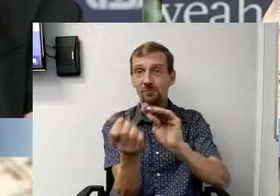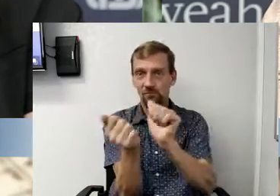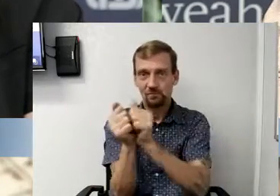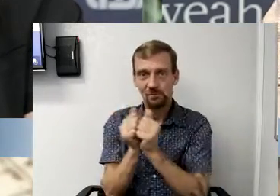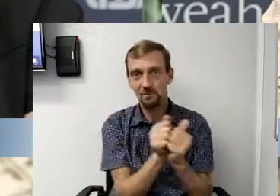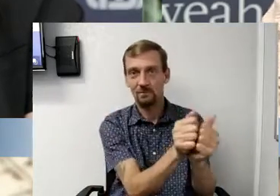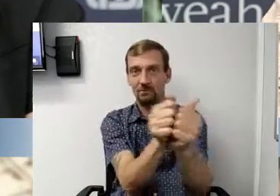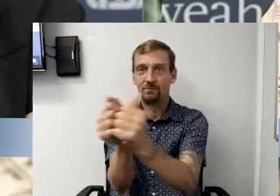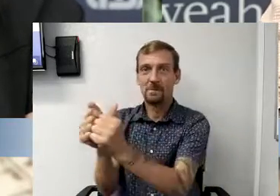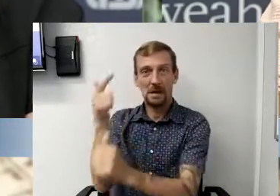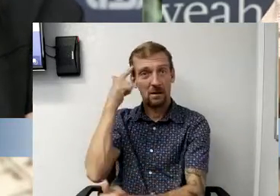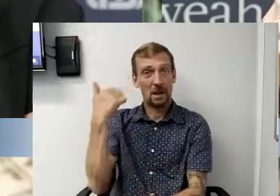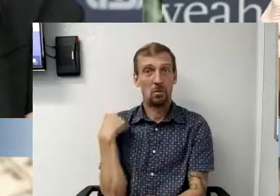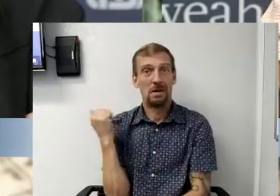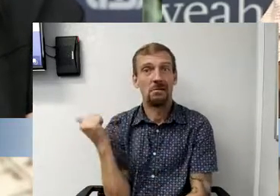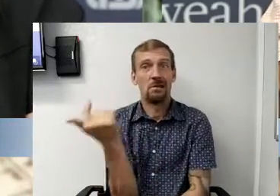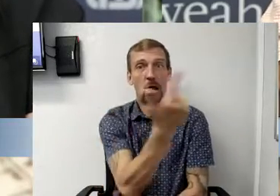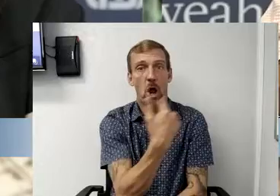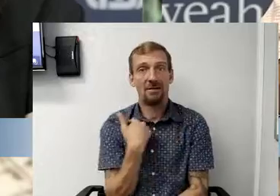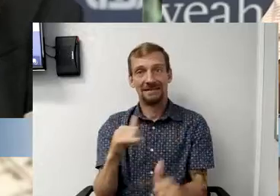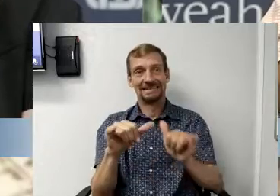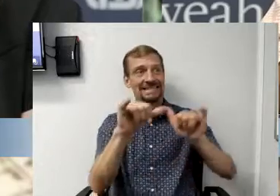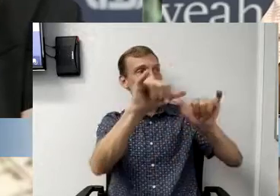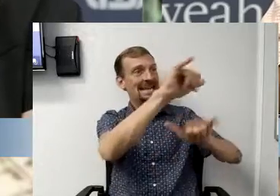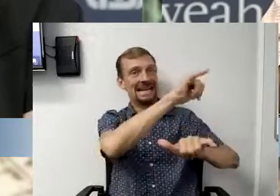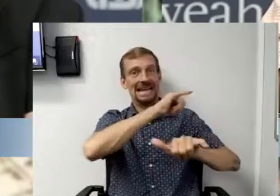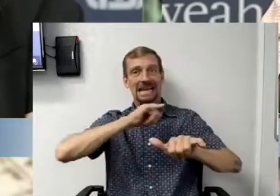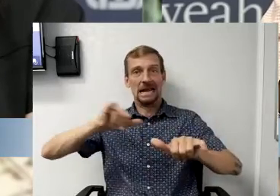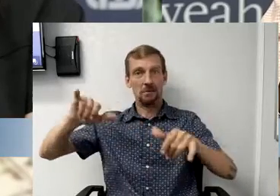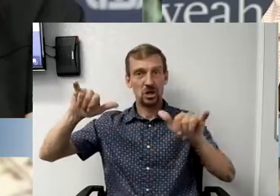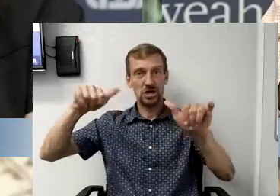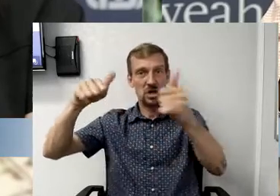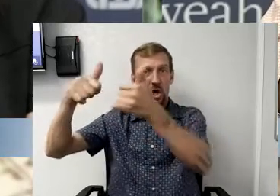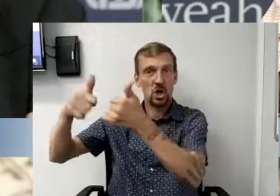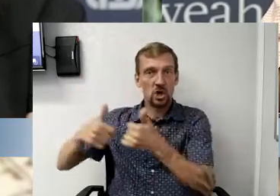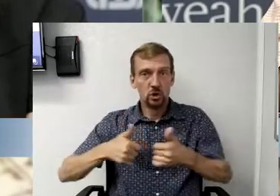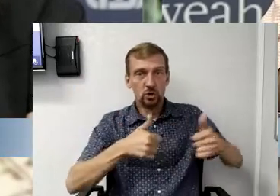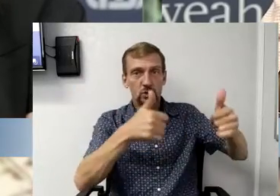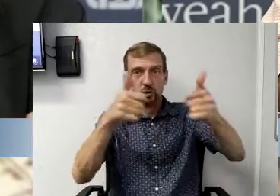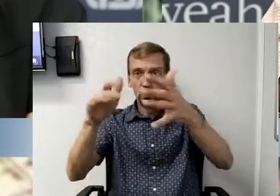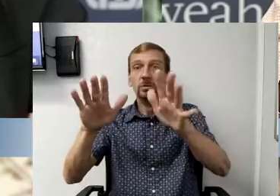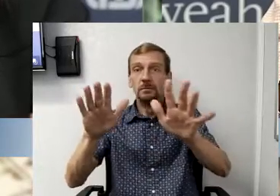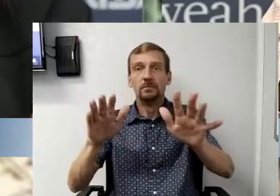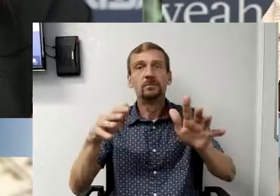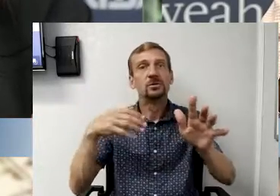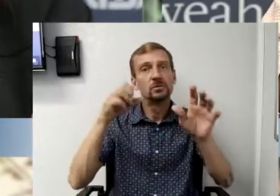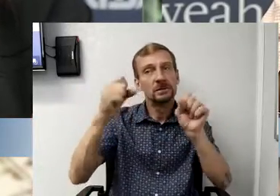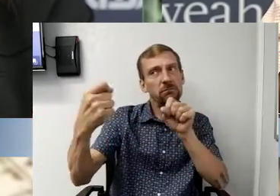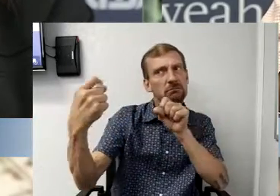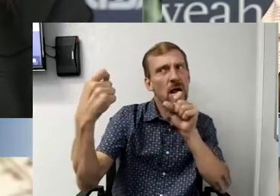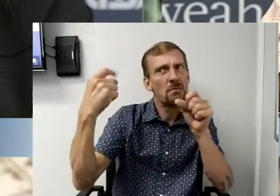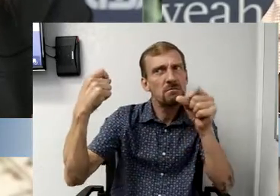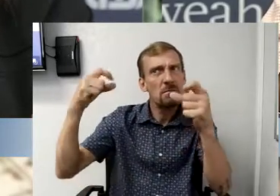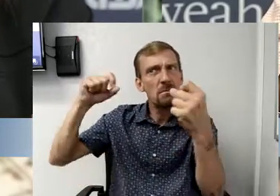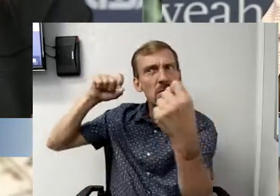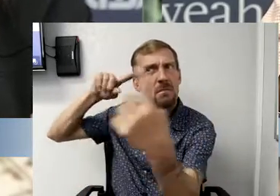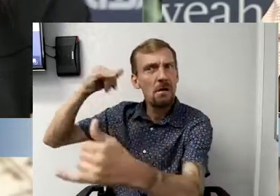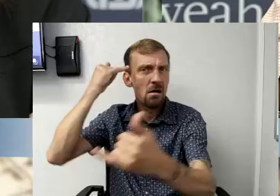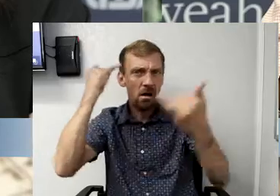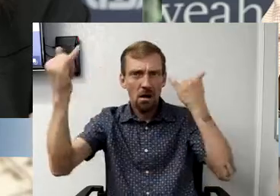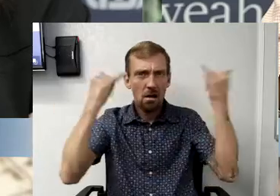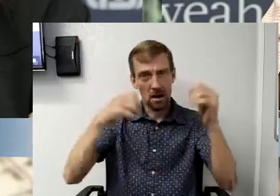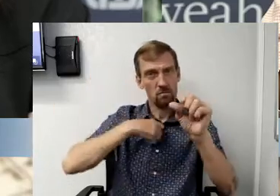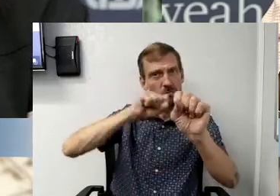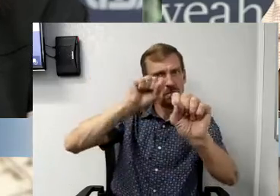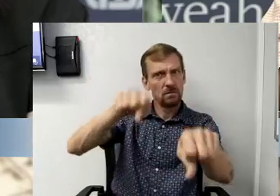have similar challenges and barriers that we've come up against, and it's good to bounce processes and ideas off each other and make